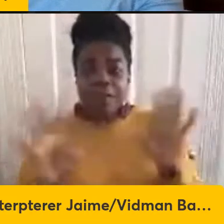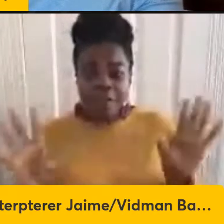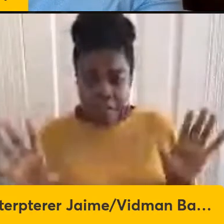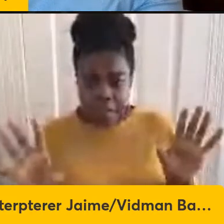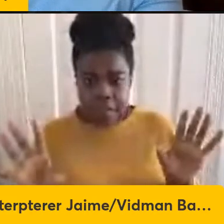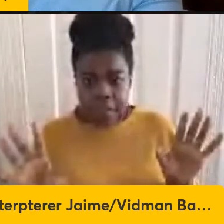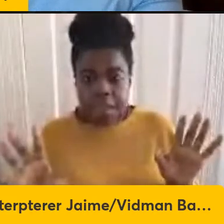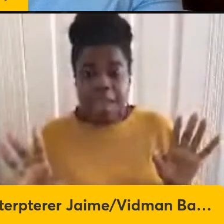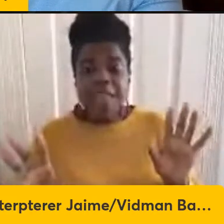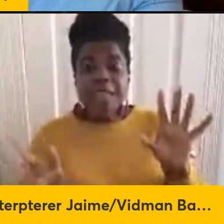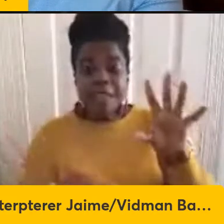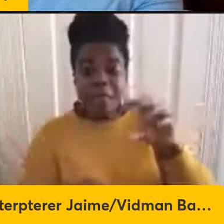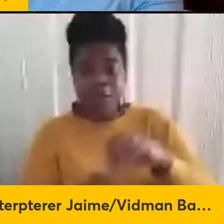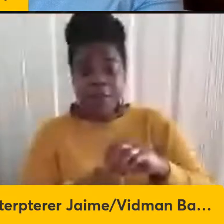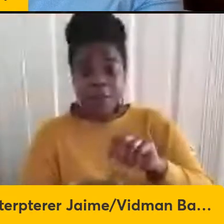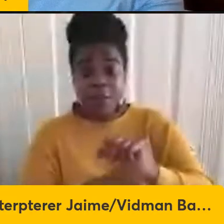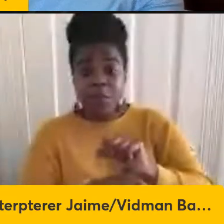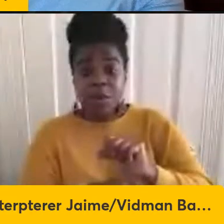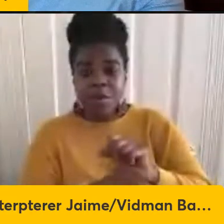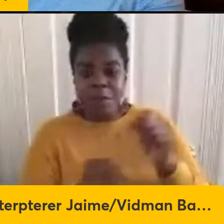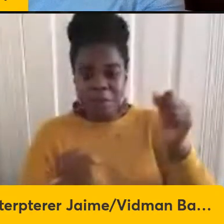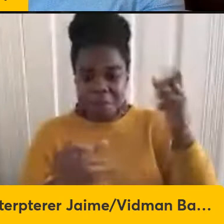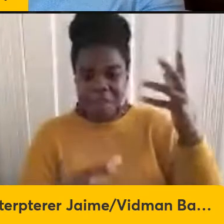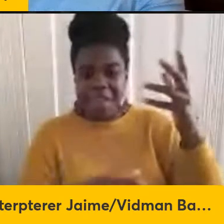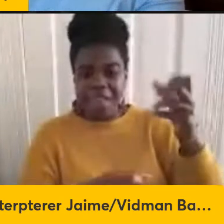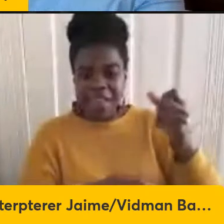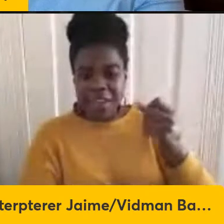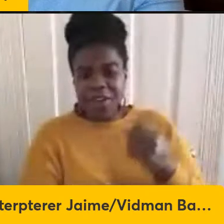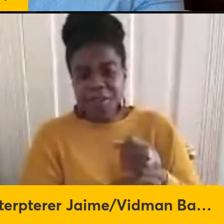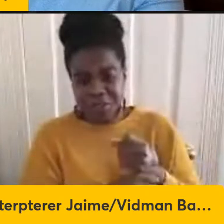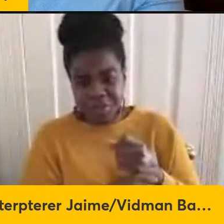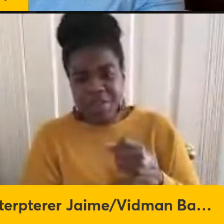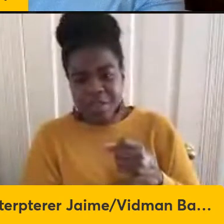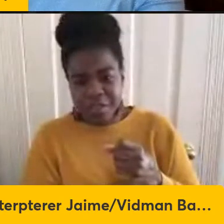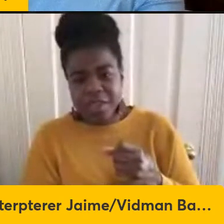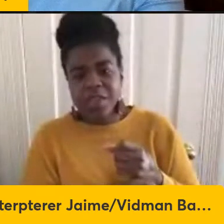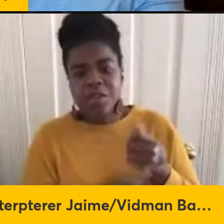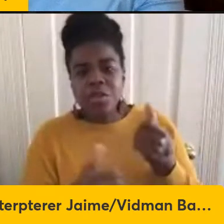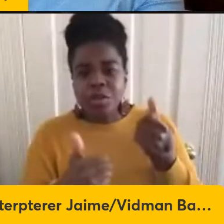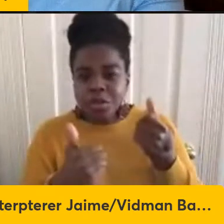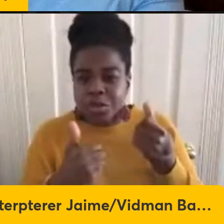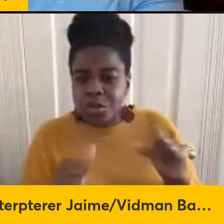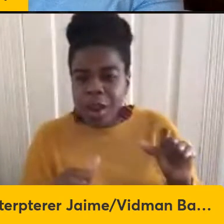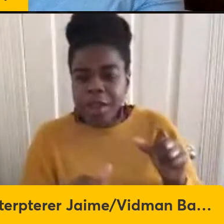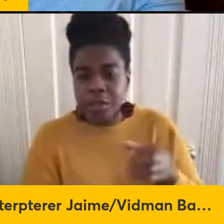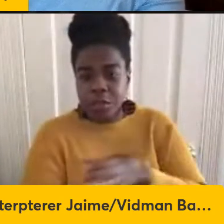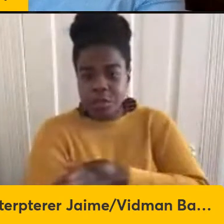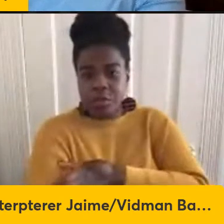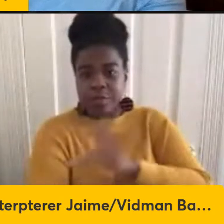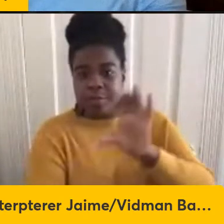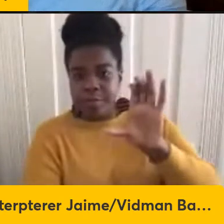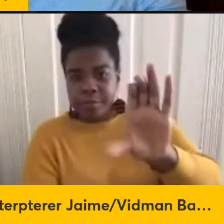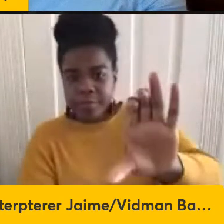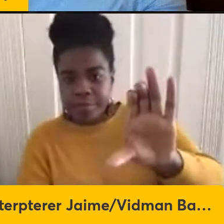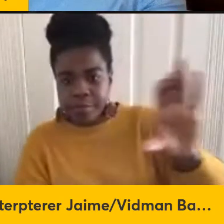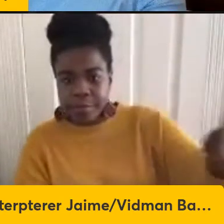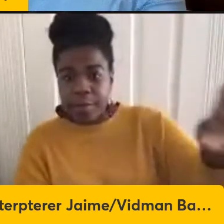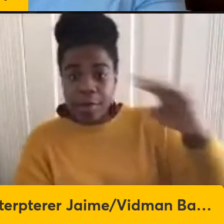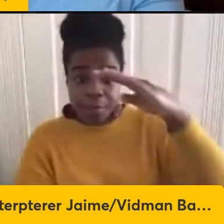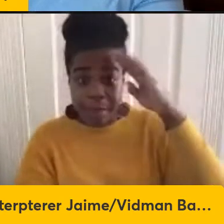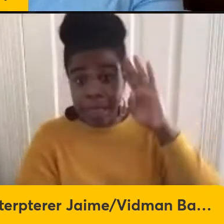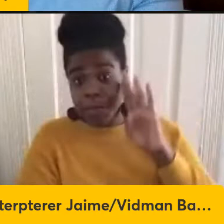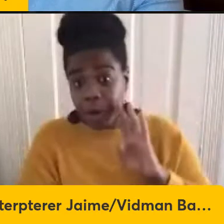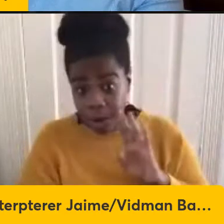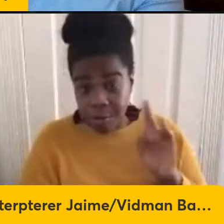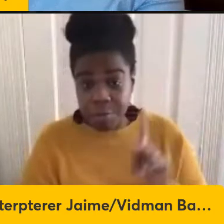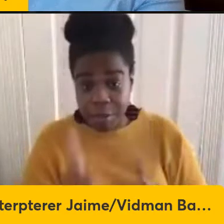this work for many years now to try to empower people, Black and brown people,